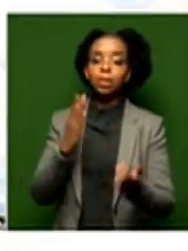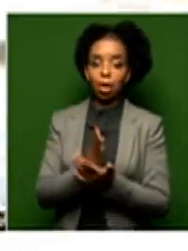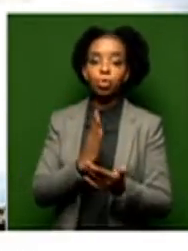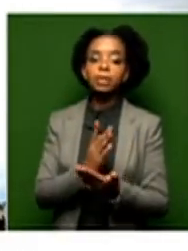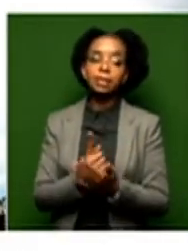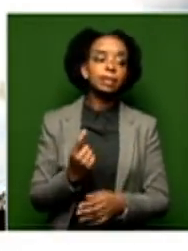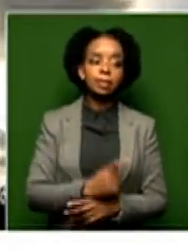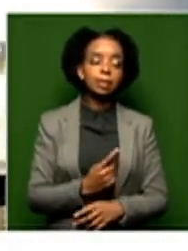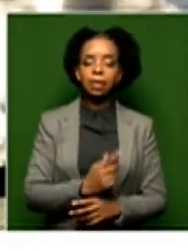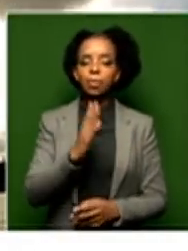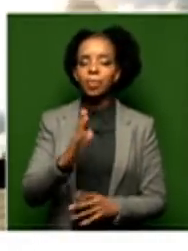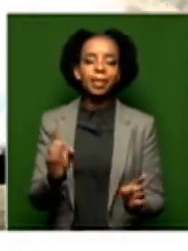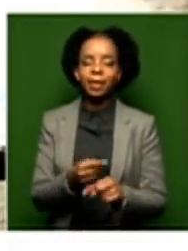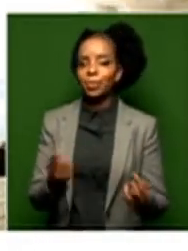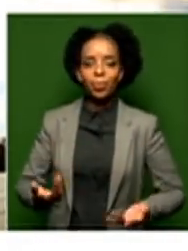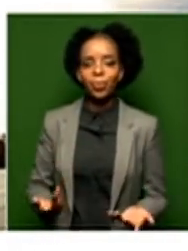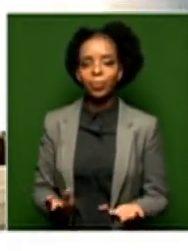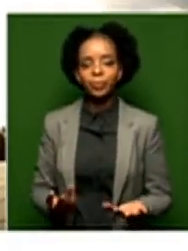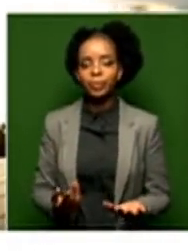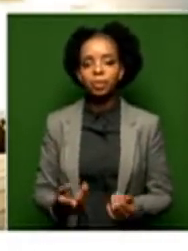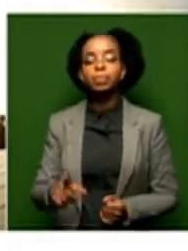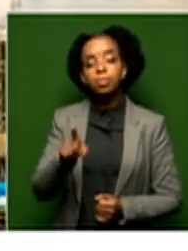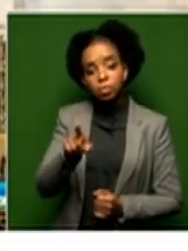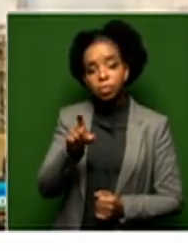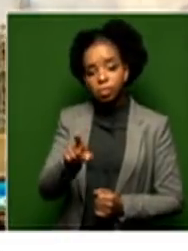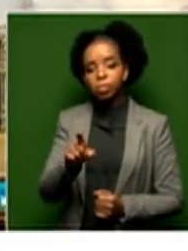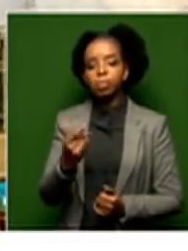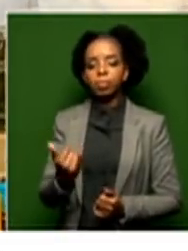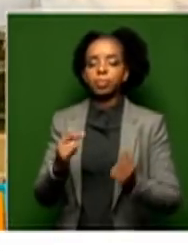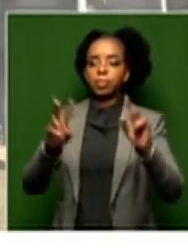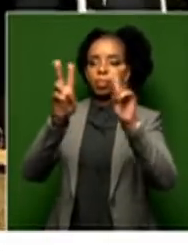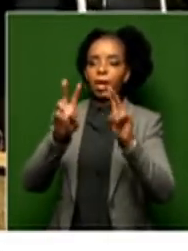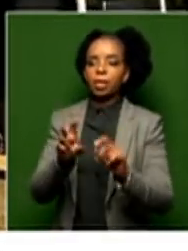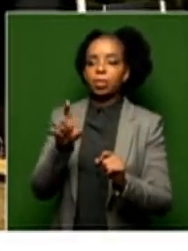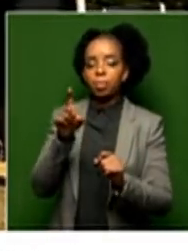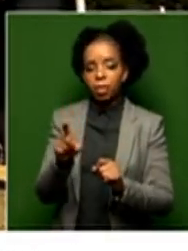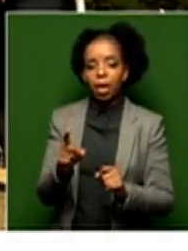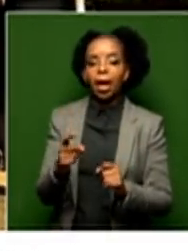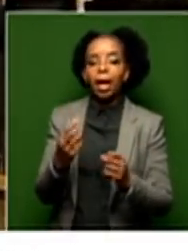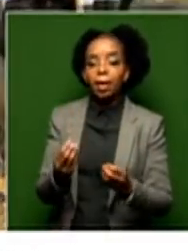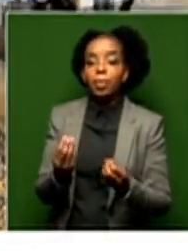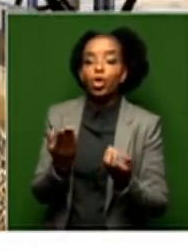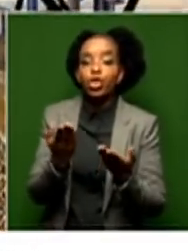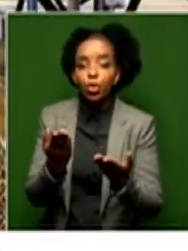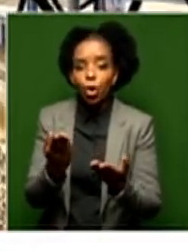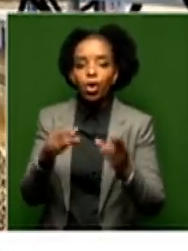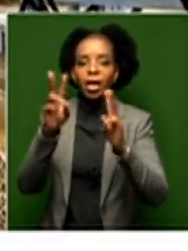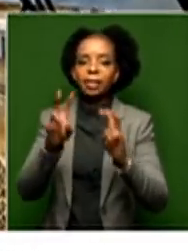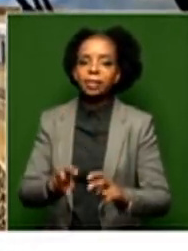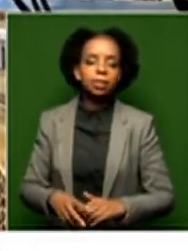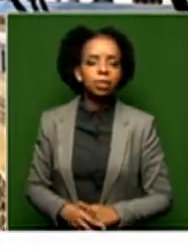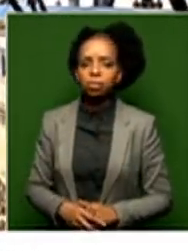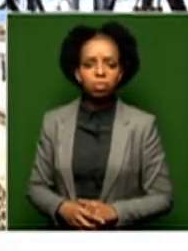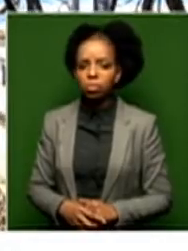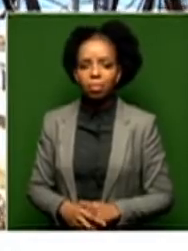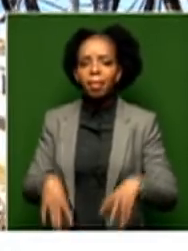course, is to restructure Eskom so that Eskom is not actually the procurer of the electricity, but simply a